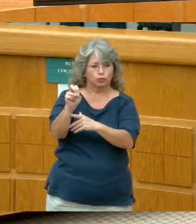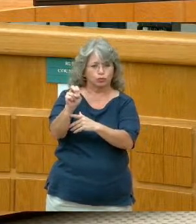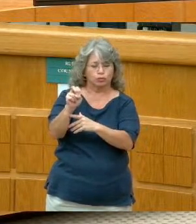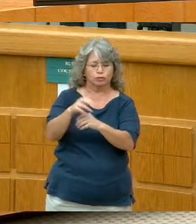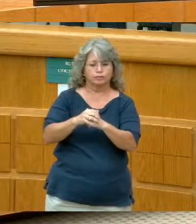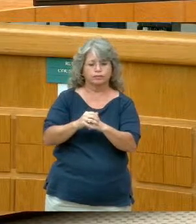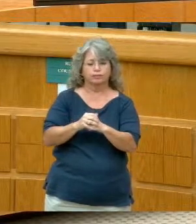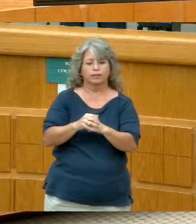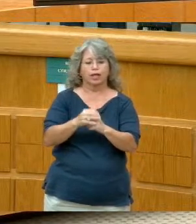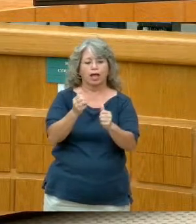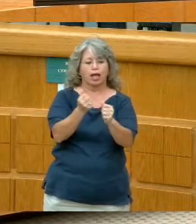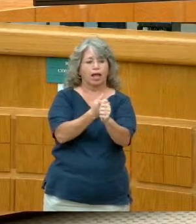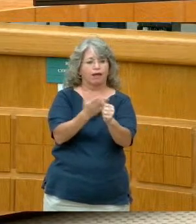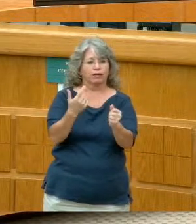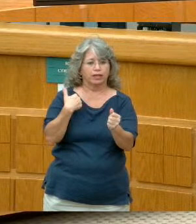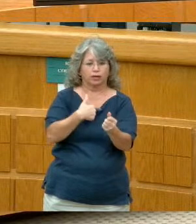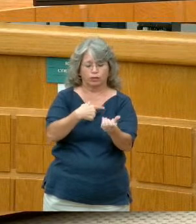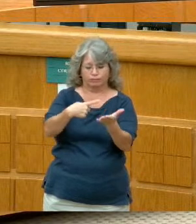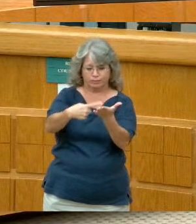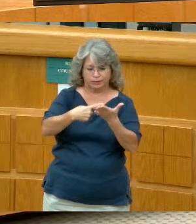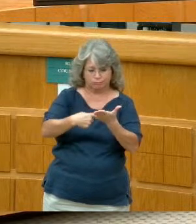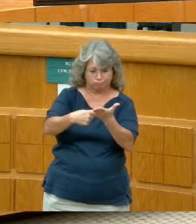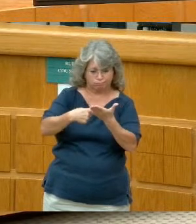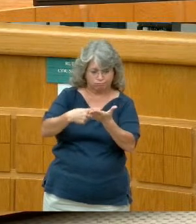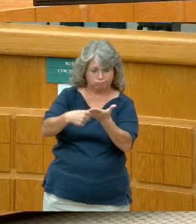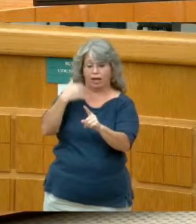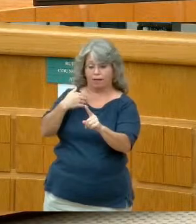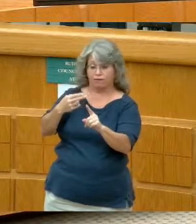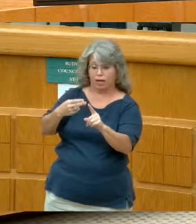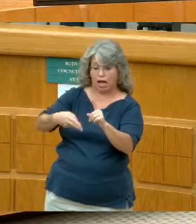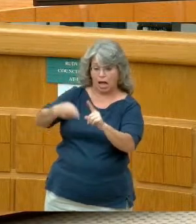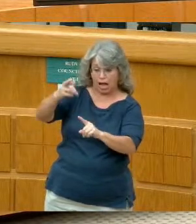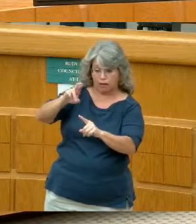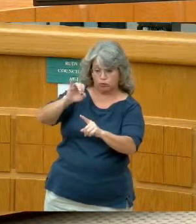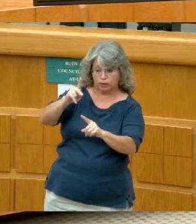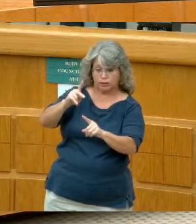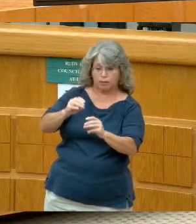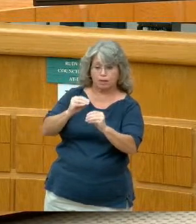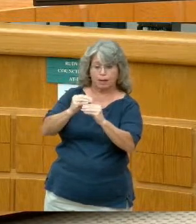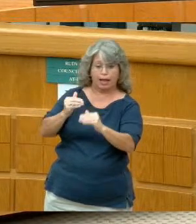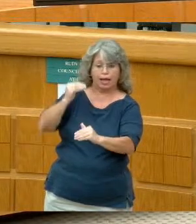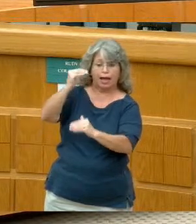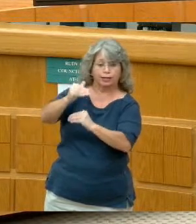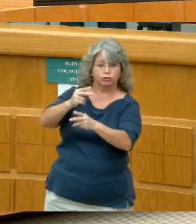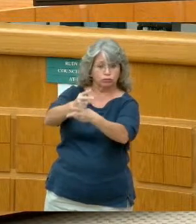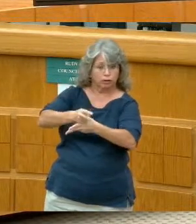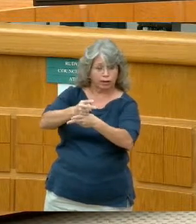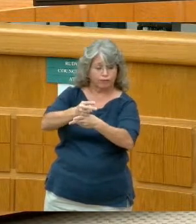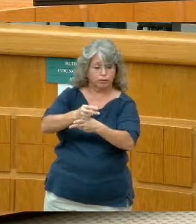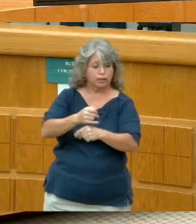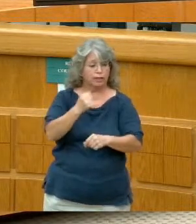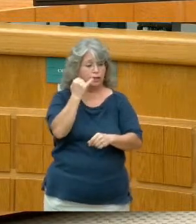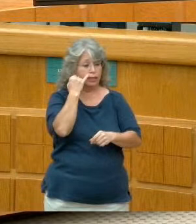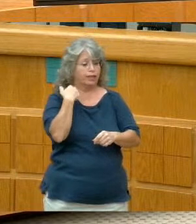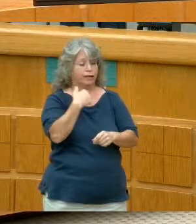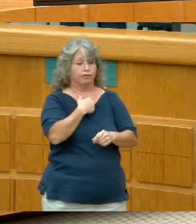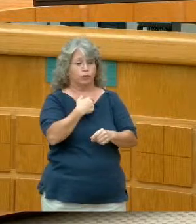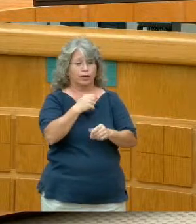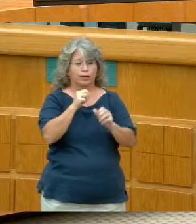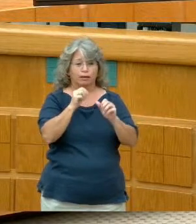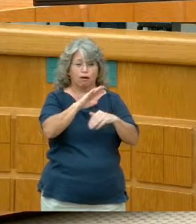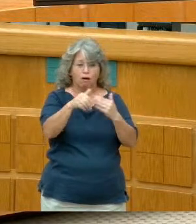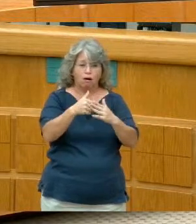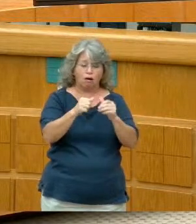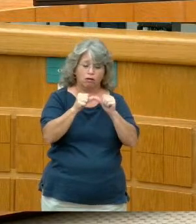so all that we have discussed just means that with the extra cautious, and if we maintain our